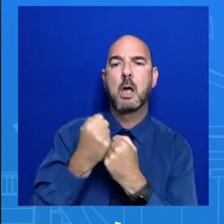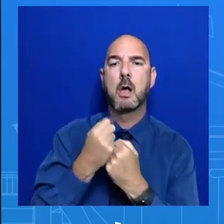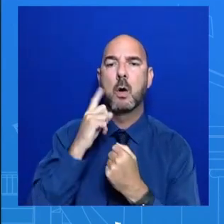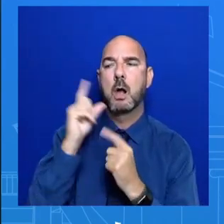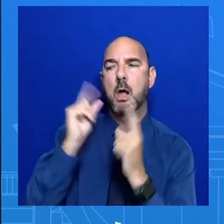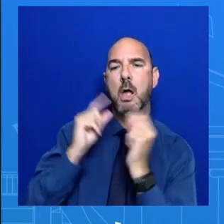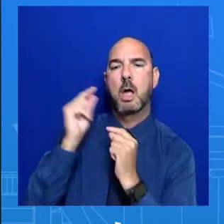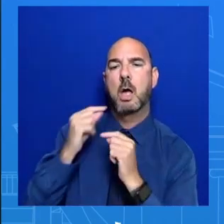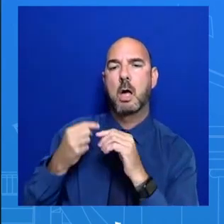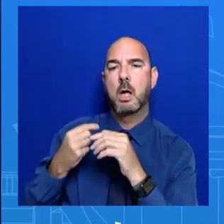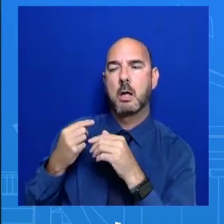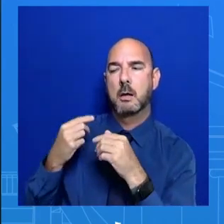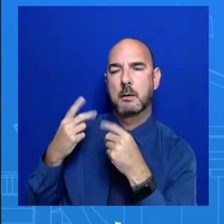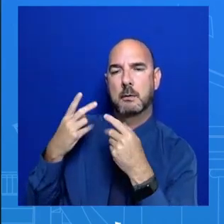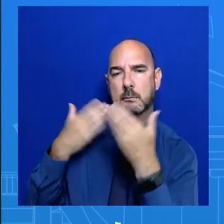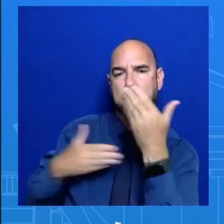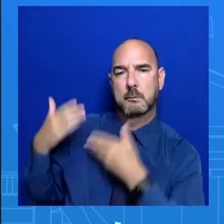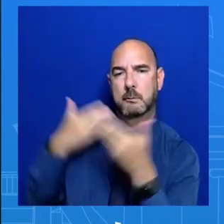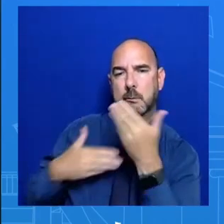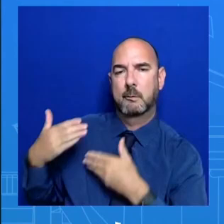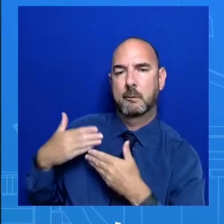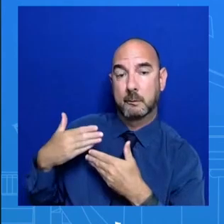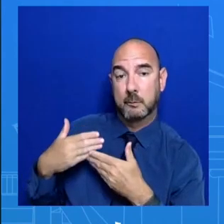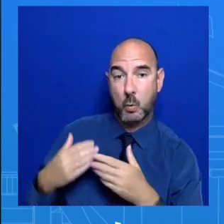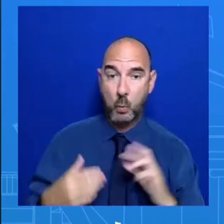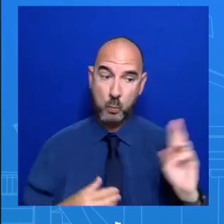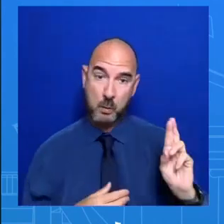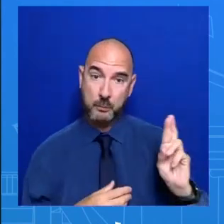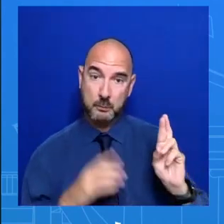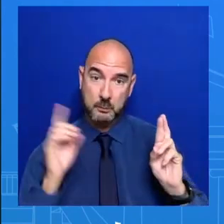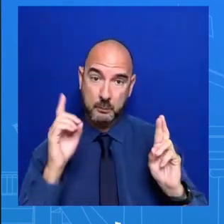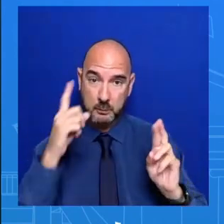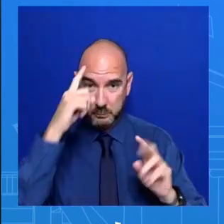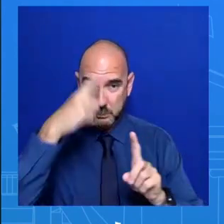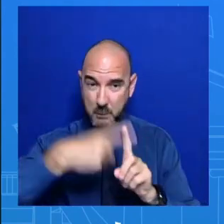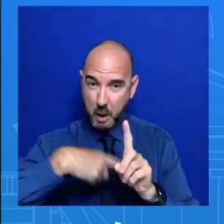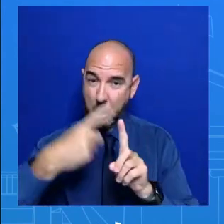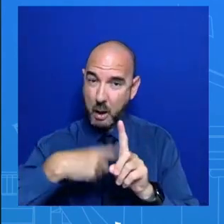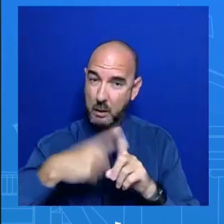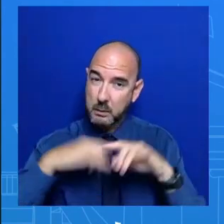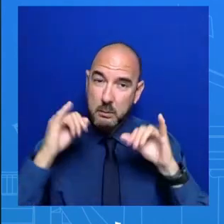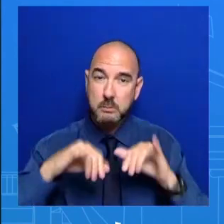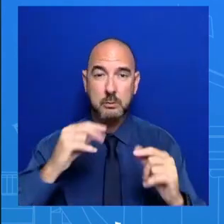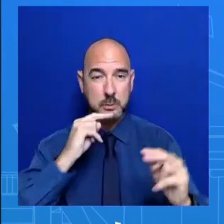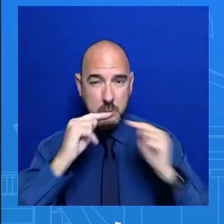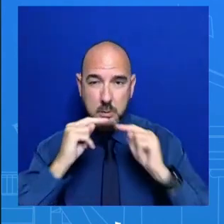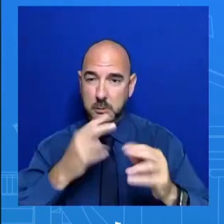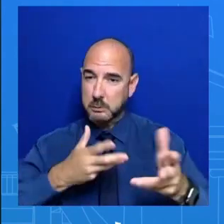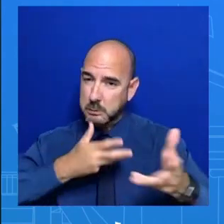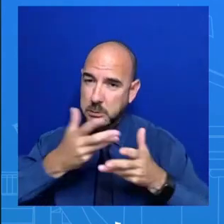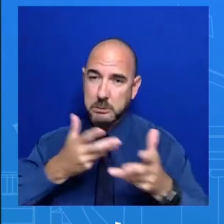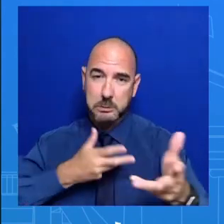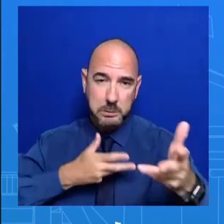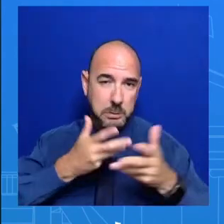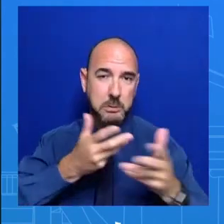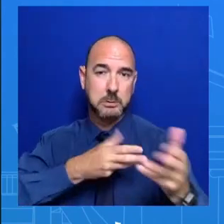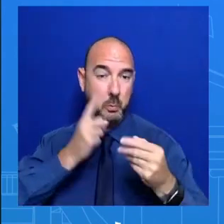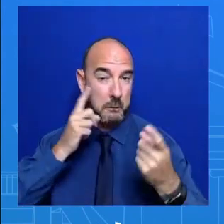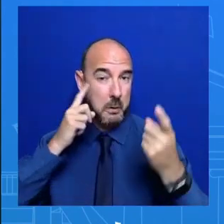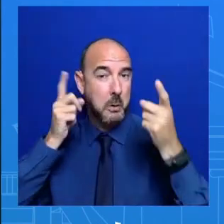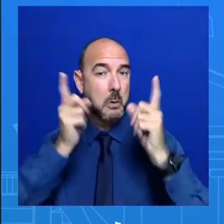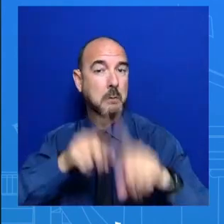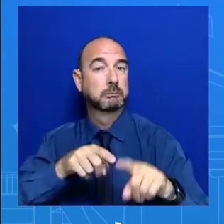of negotiations, we reach a bipartisan agreement that would have delivered the significant policy changes,